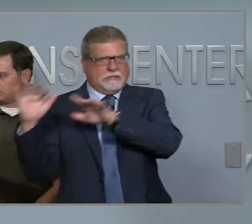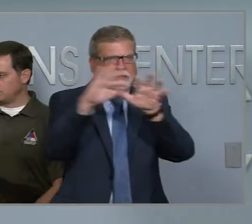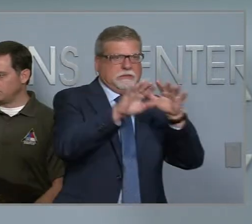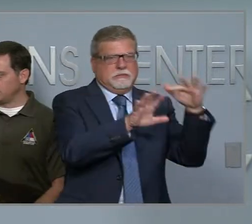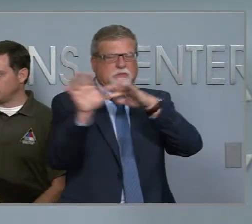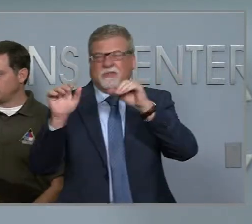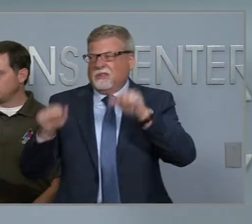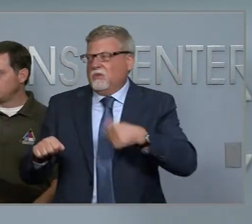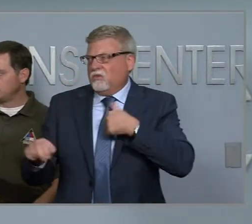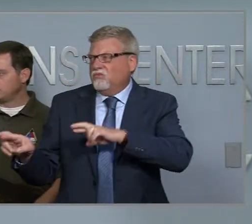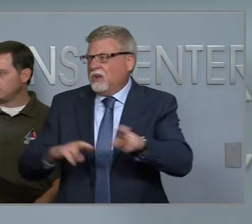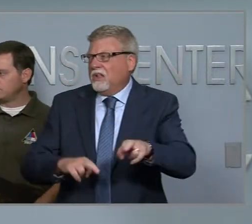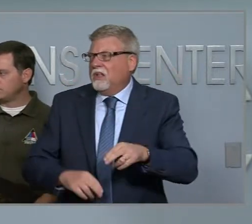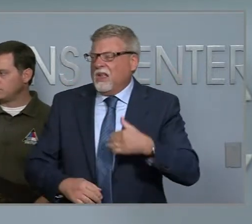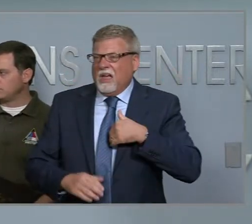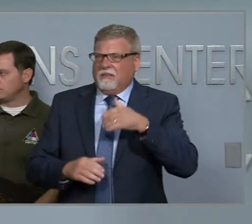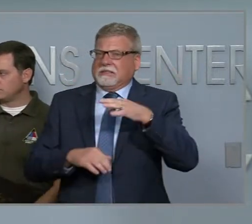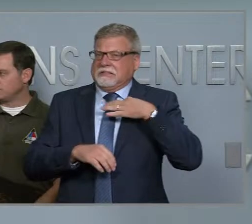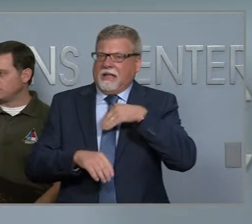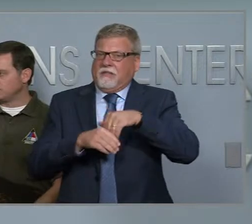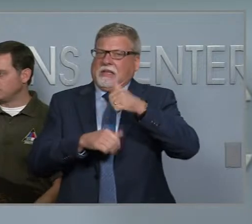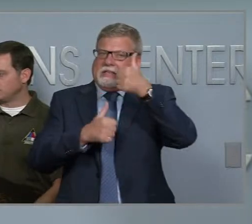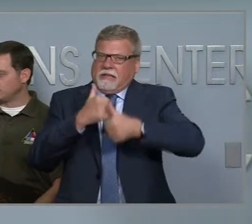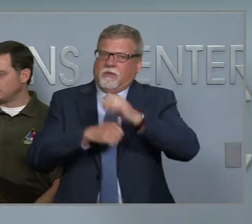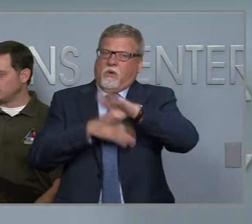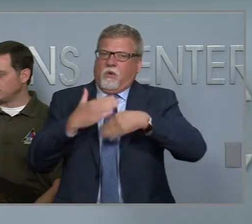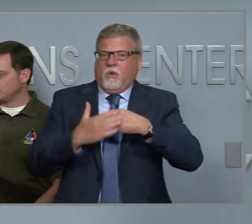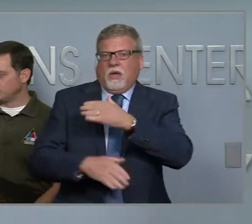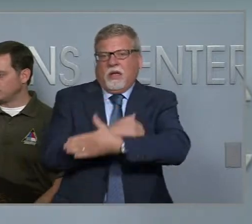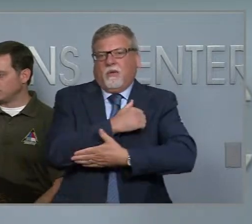areas. But we've got people in every county.